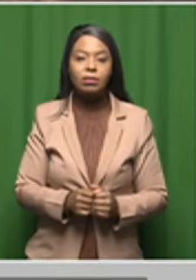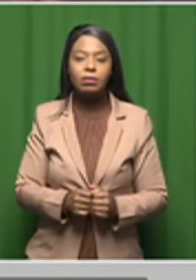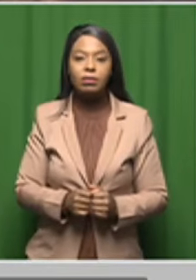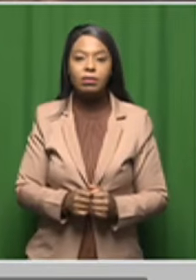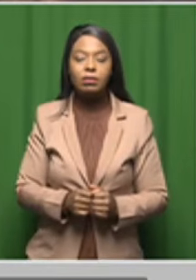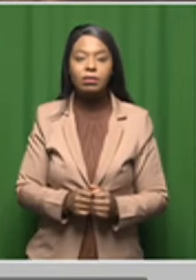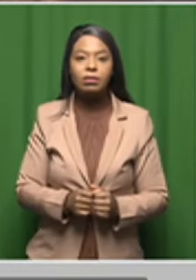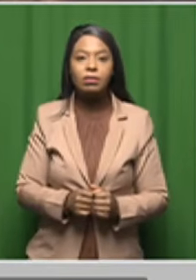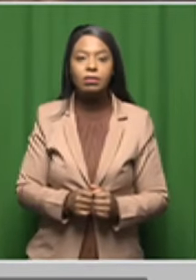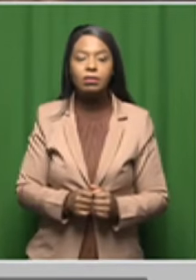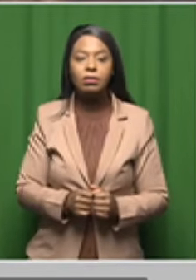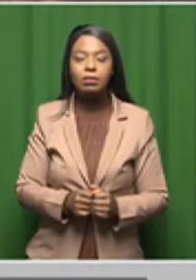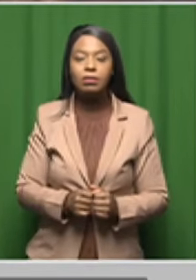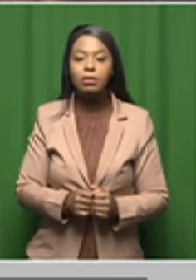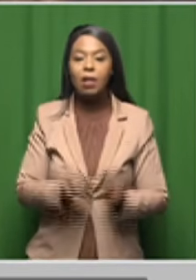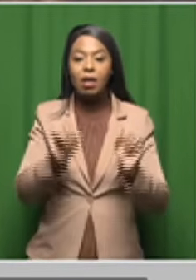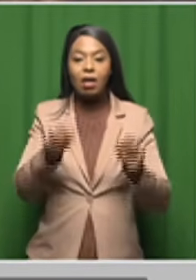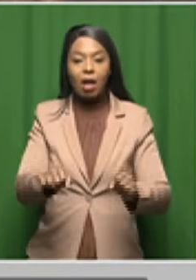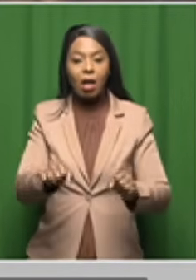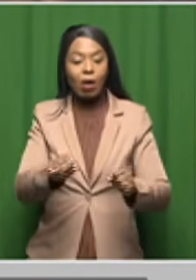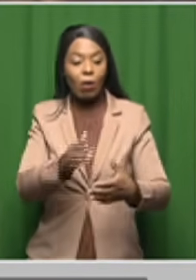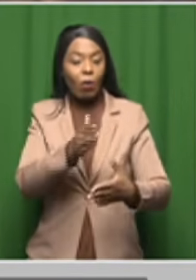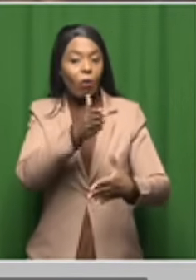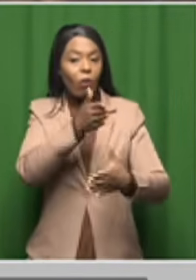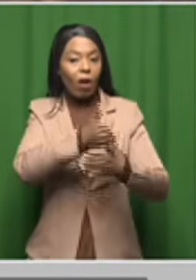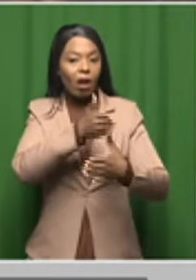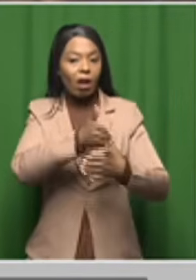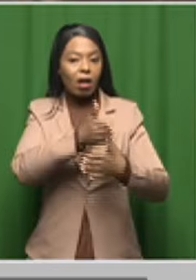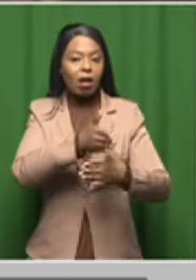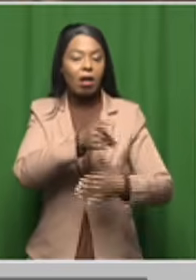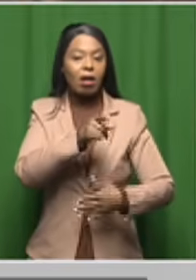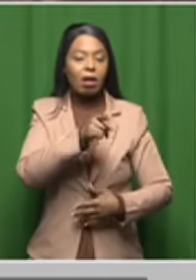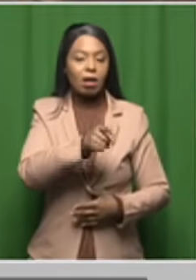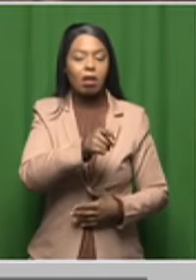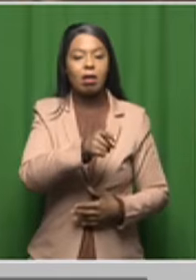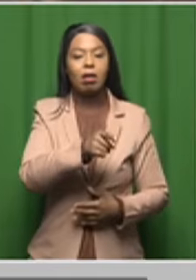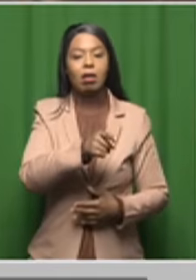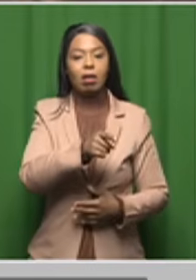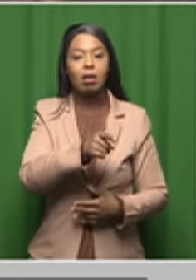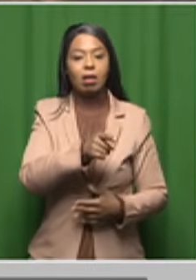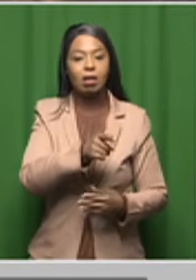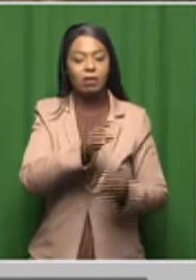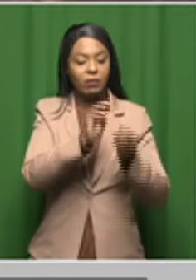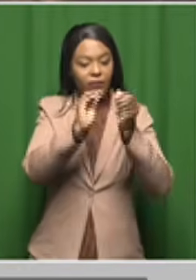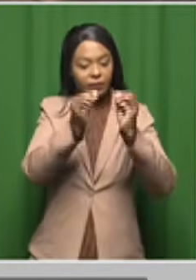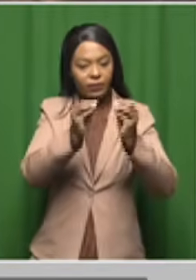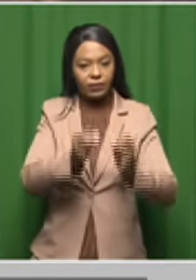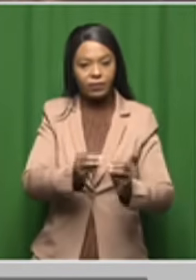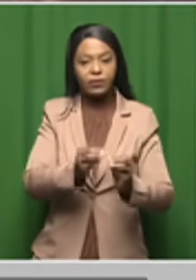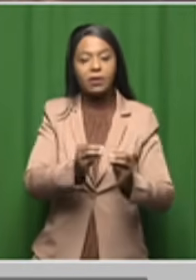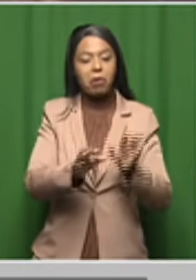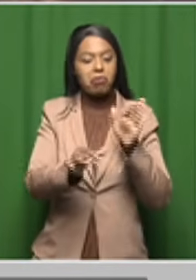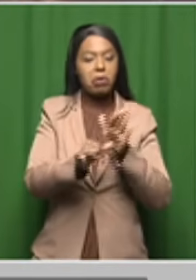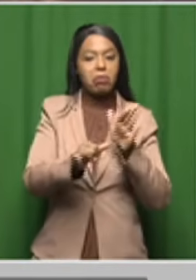Yeah, the work address a number of key critical